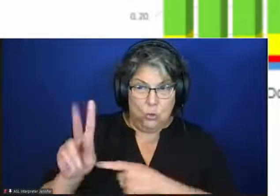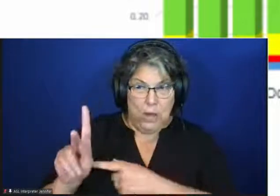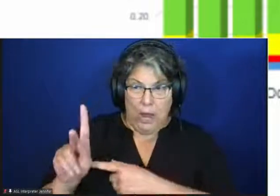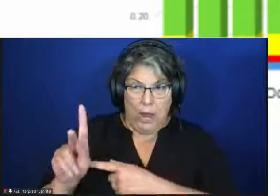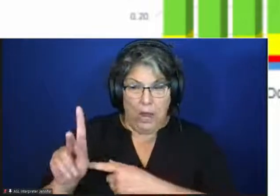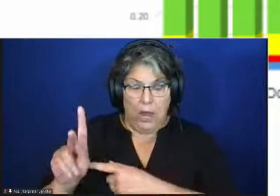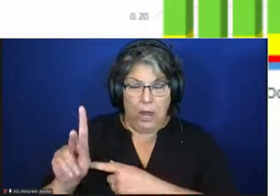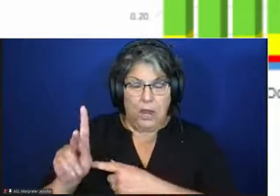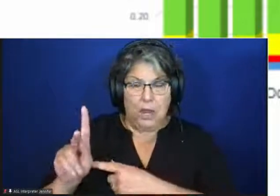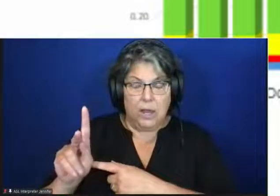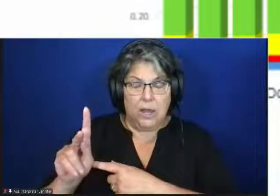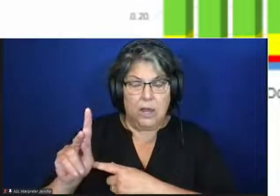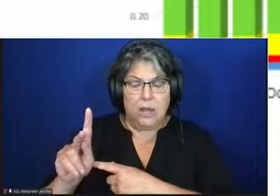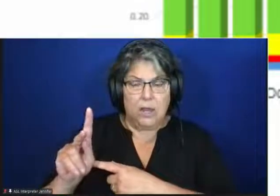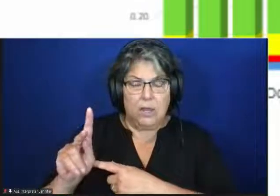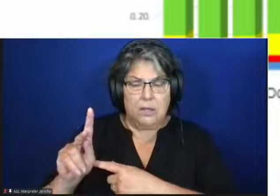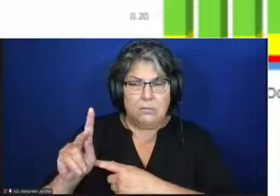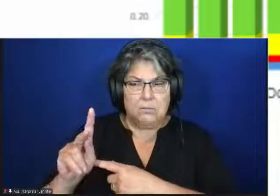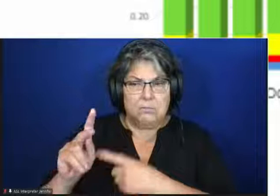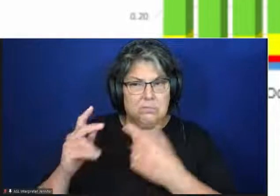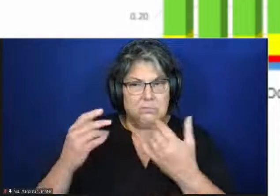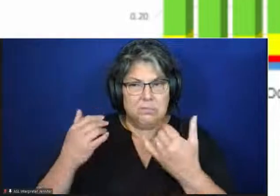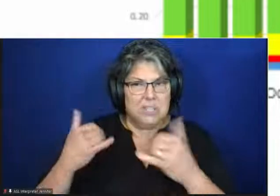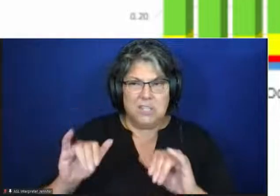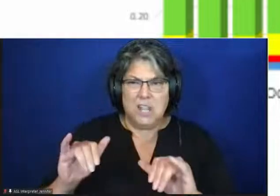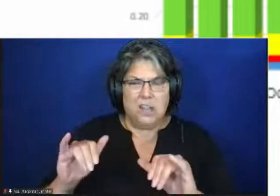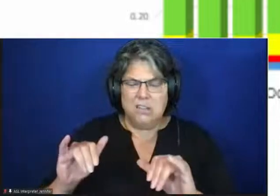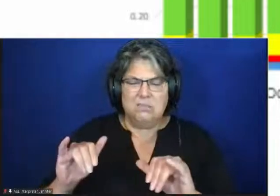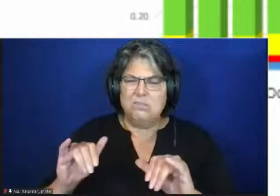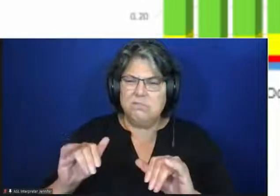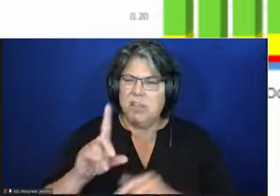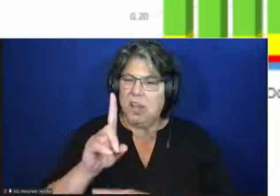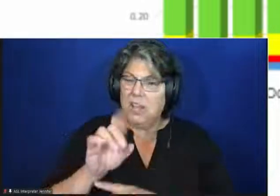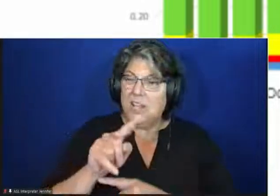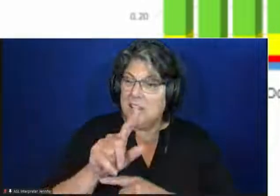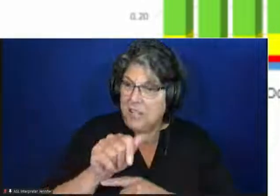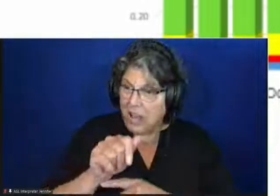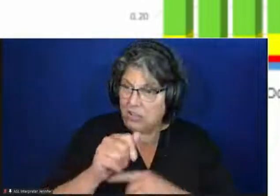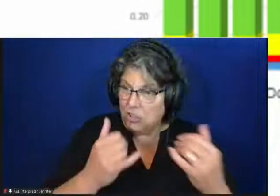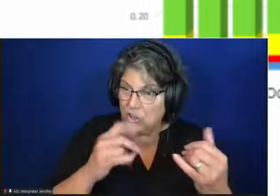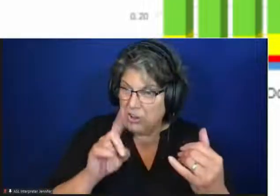exceeding the numbers of the current Delta variant.